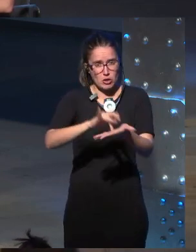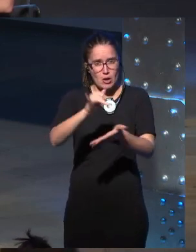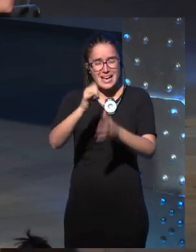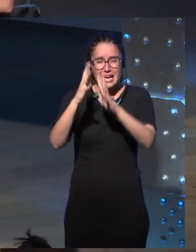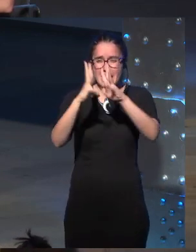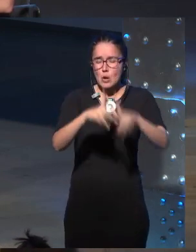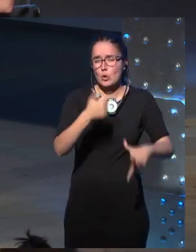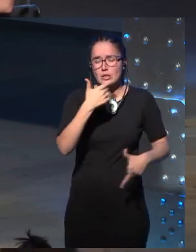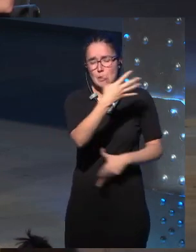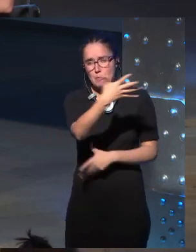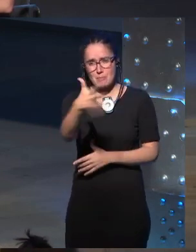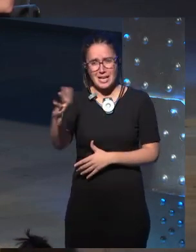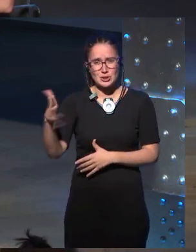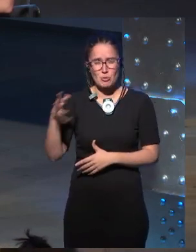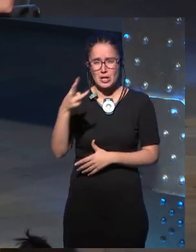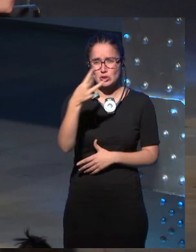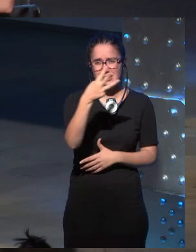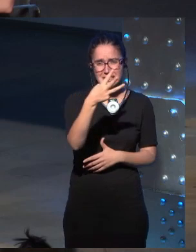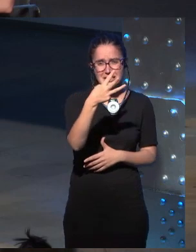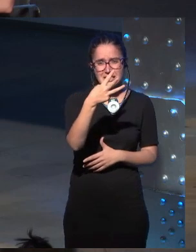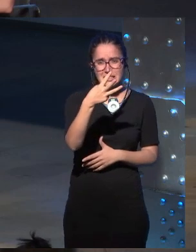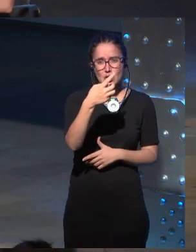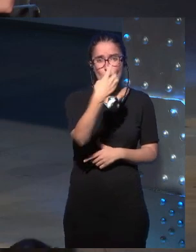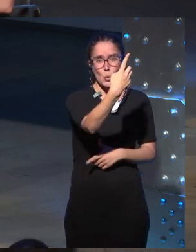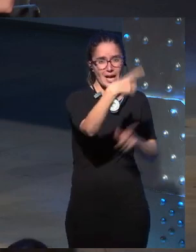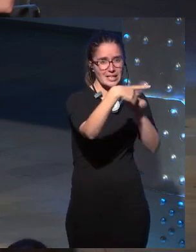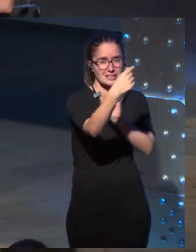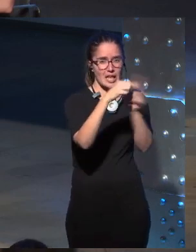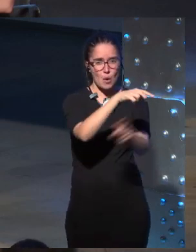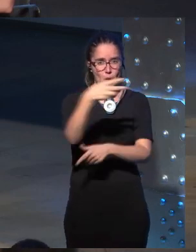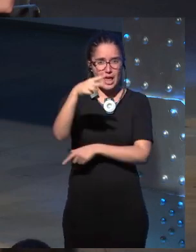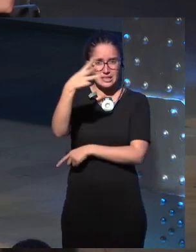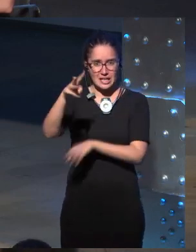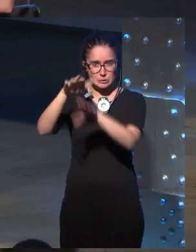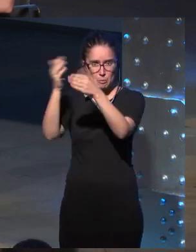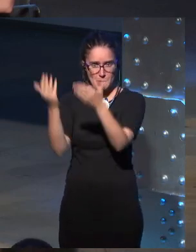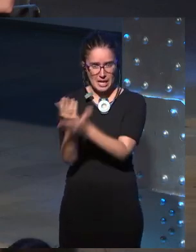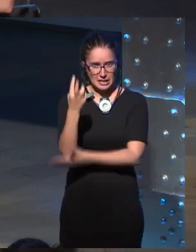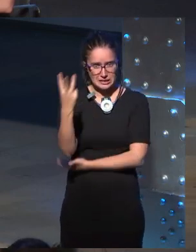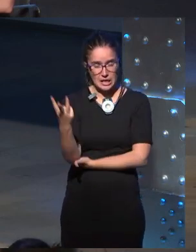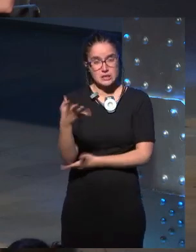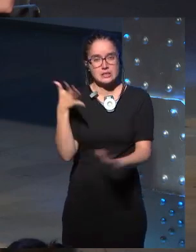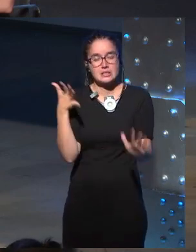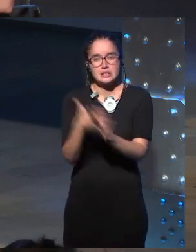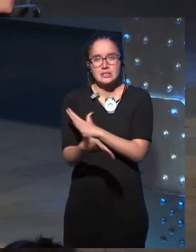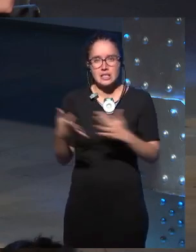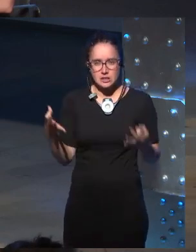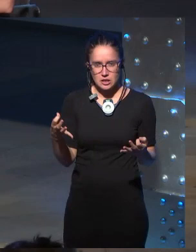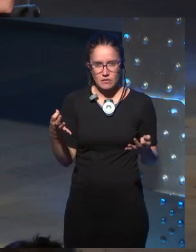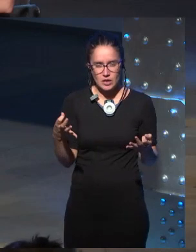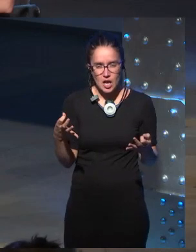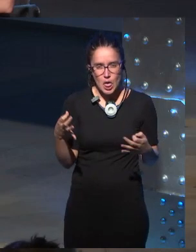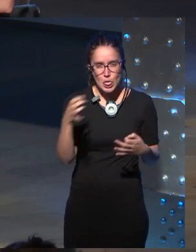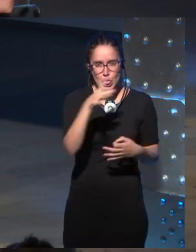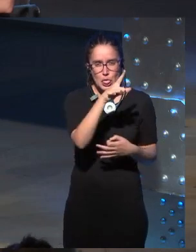on average, 3 planets per star. Meaning that there are 1,000 billion planets in